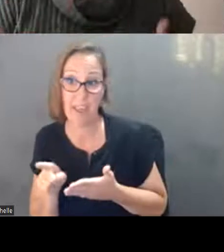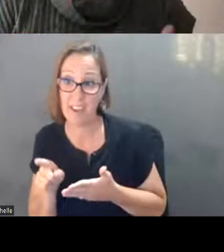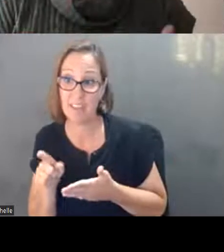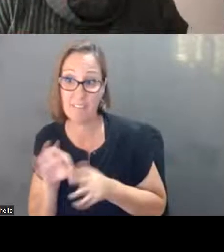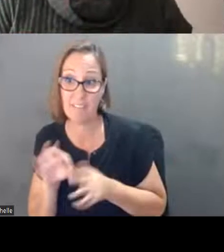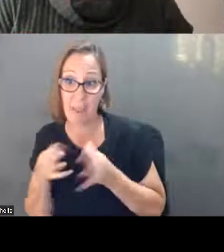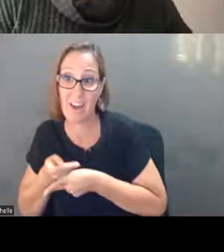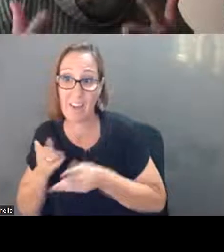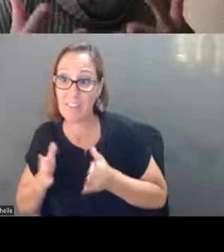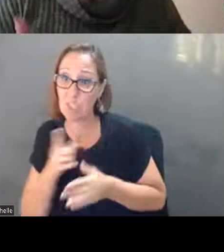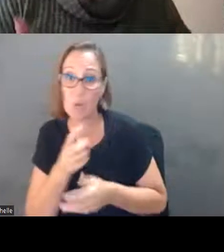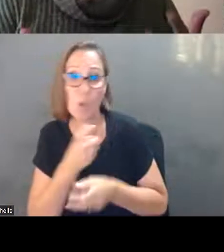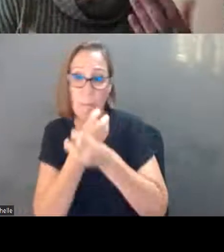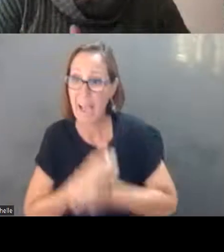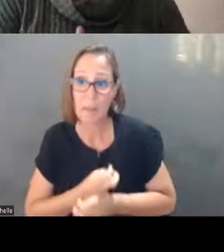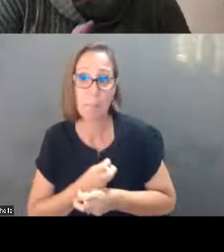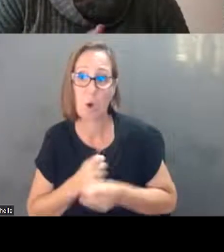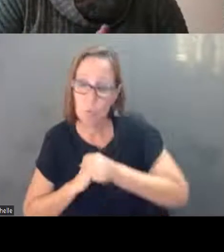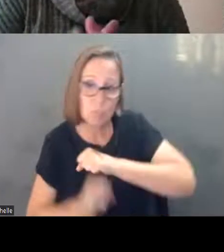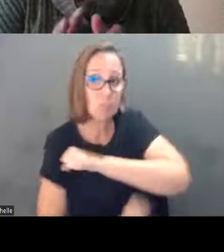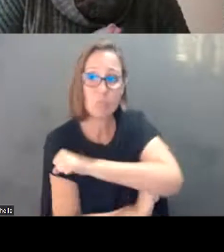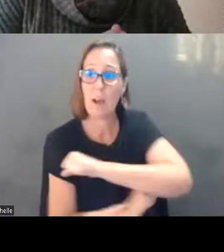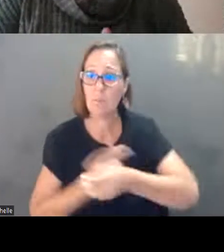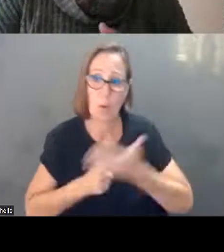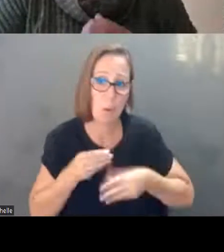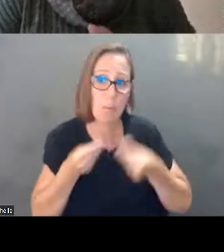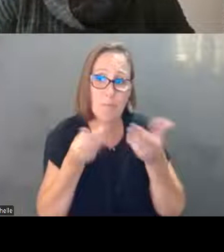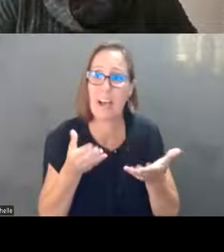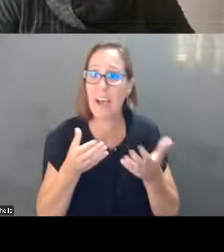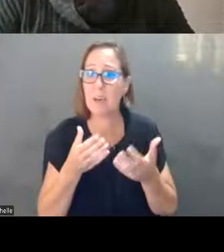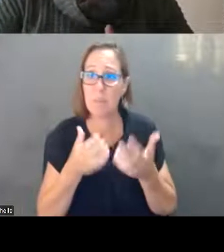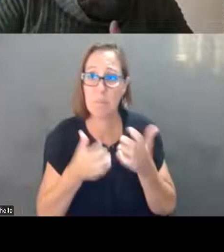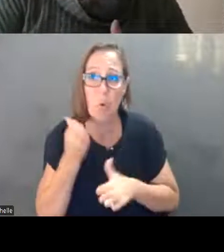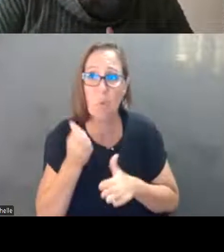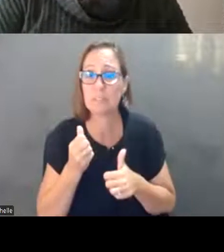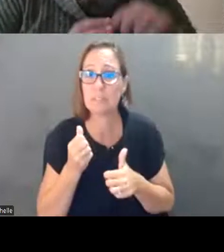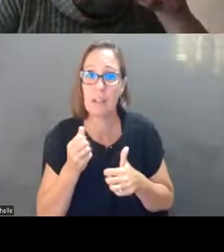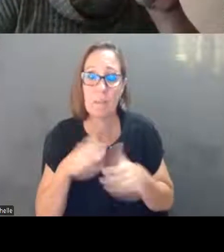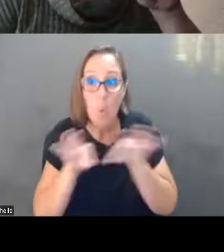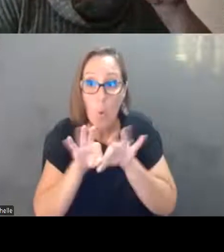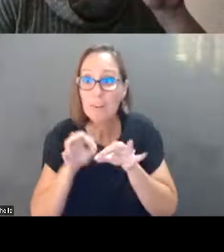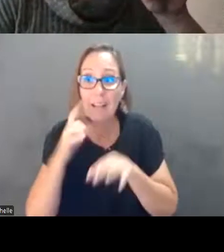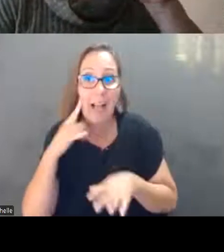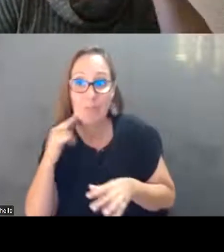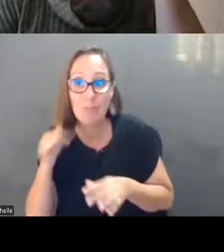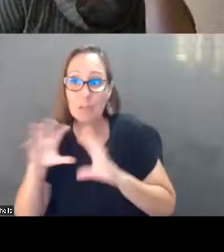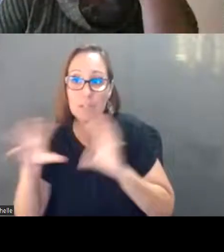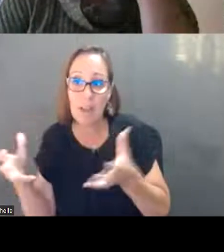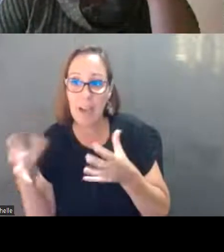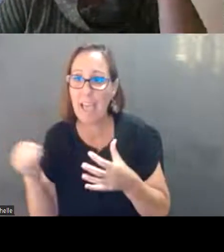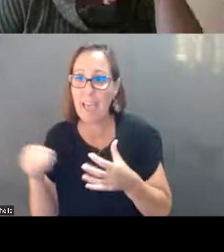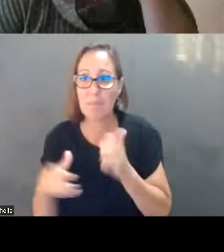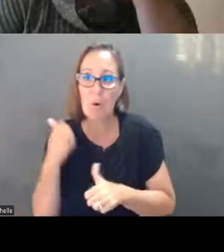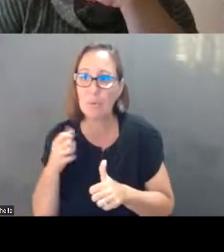the services that we provide to some of our most important Californians and most vulnerable Californians. So one, recognition, and two, a lot